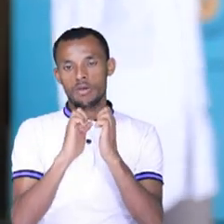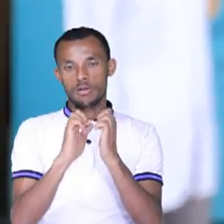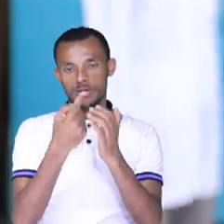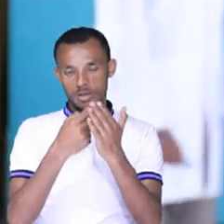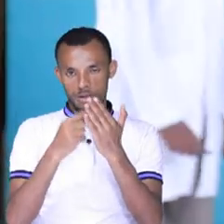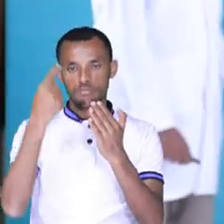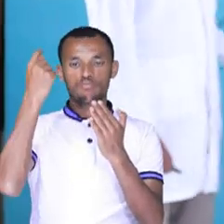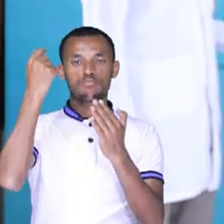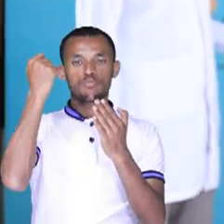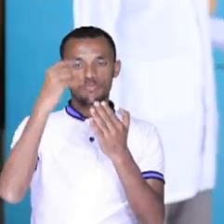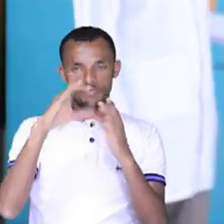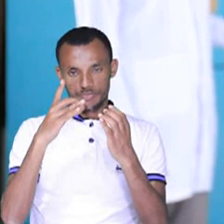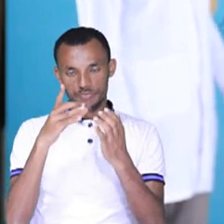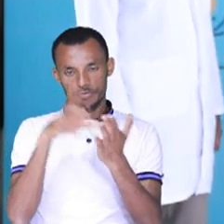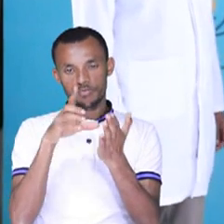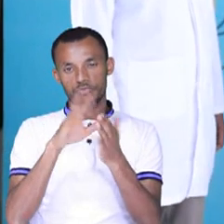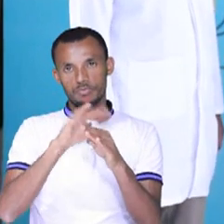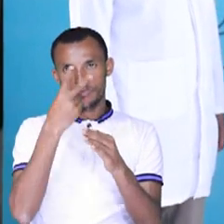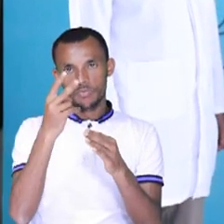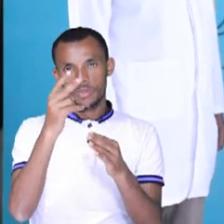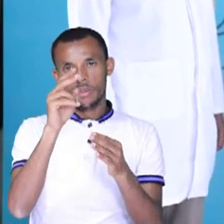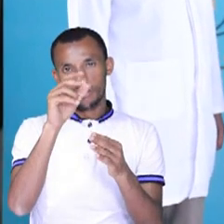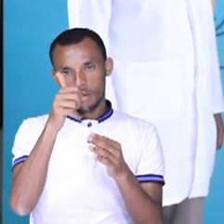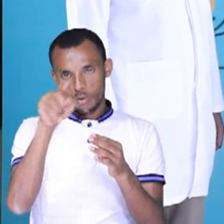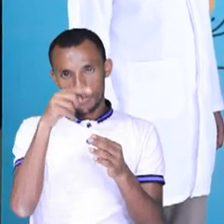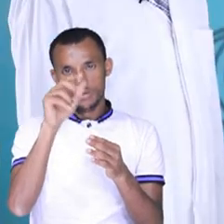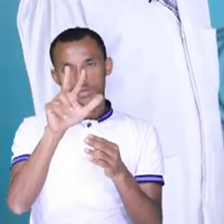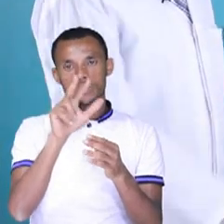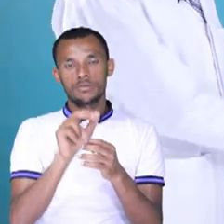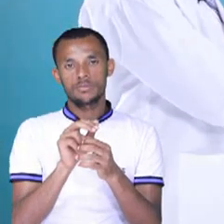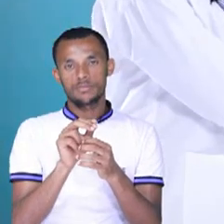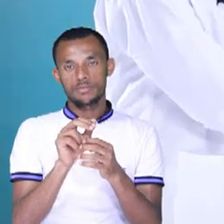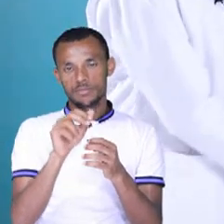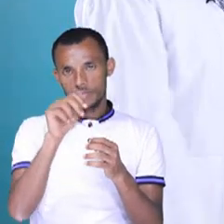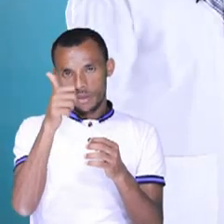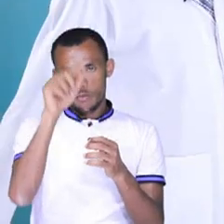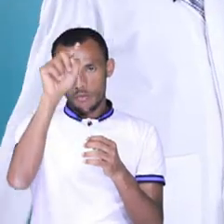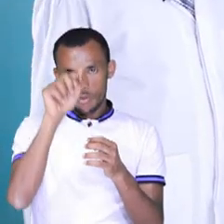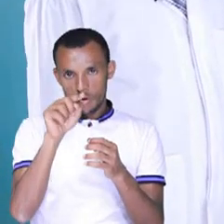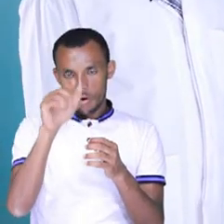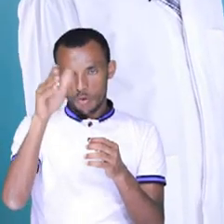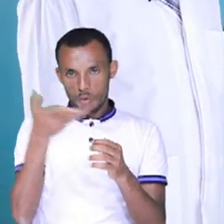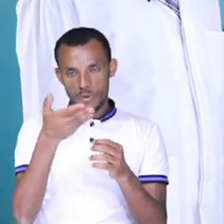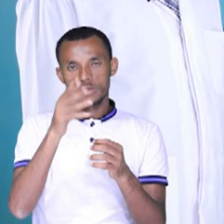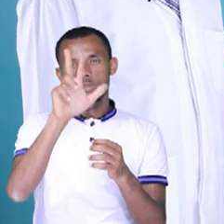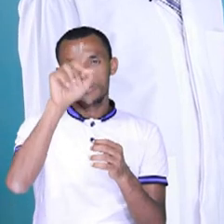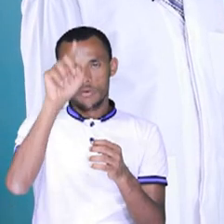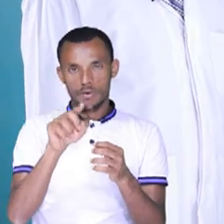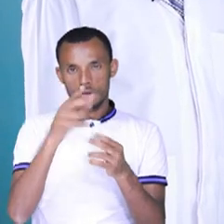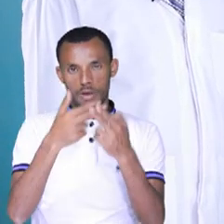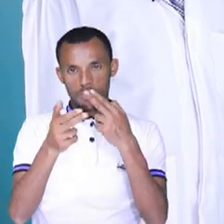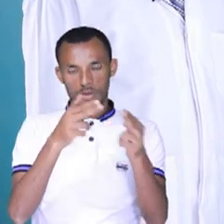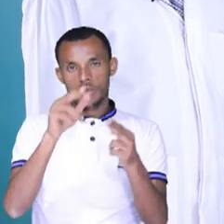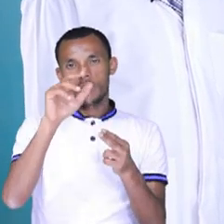the previous discussion, the combination of 10,3. 10 factorial over 3 factorial times